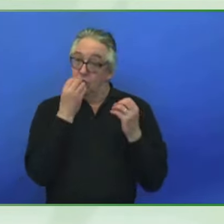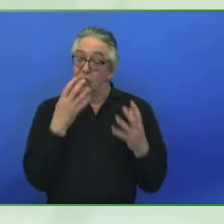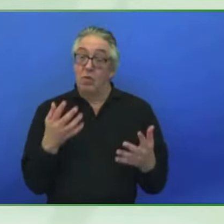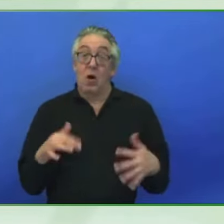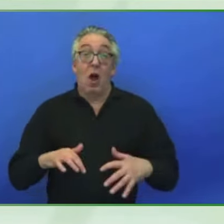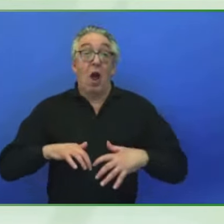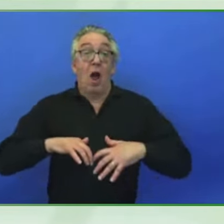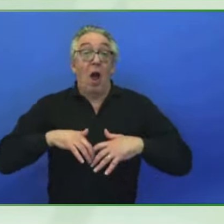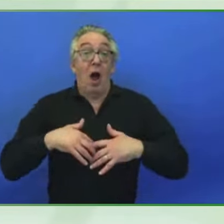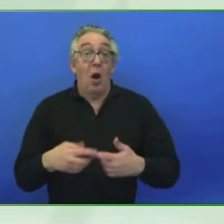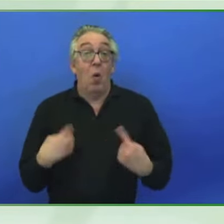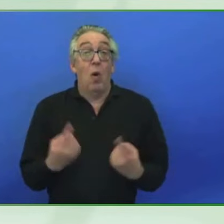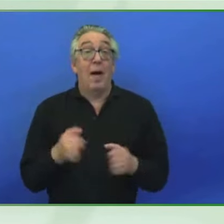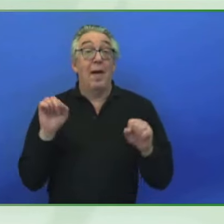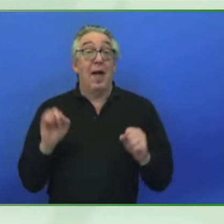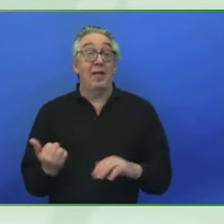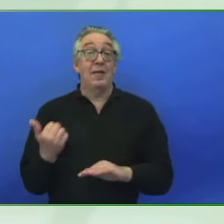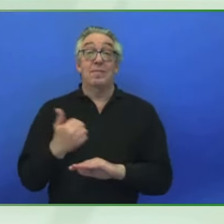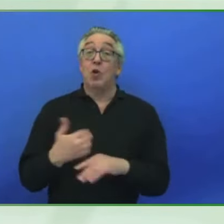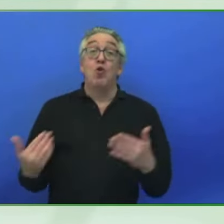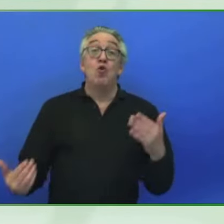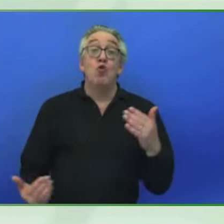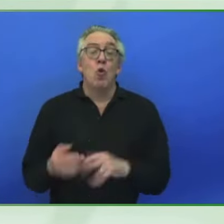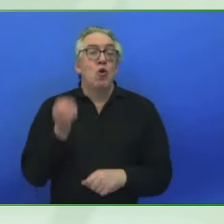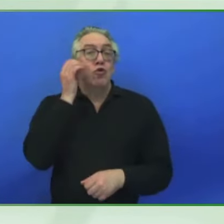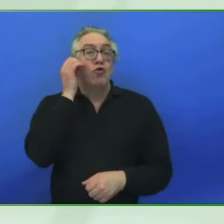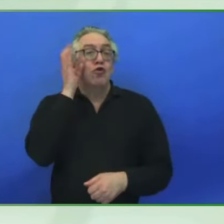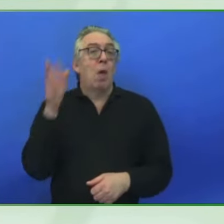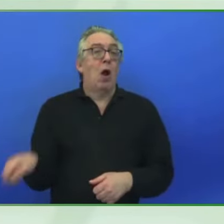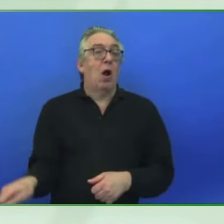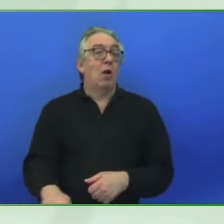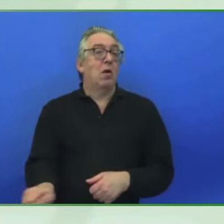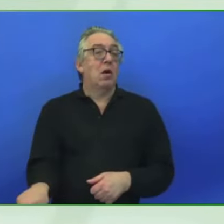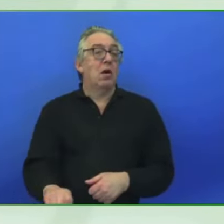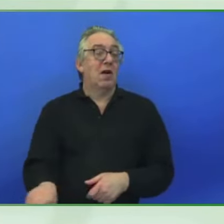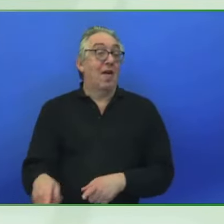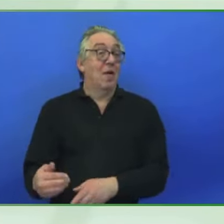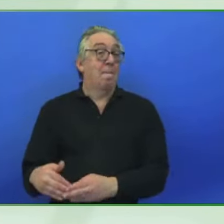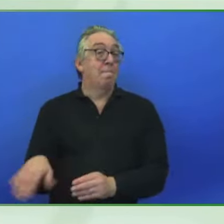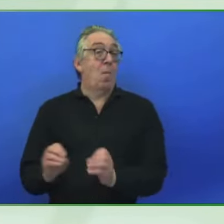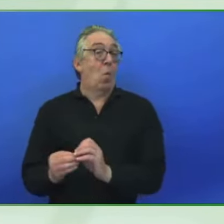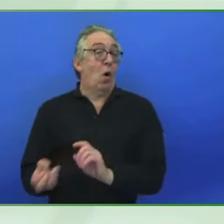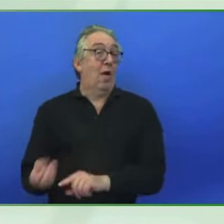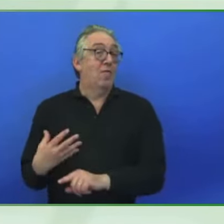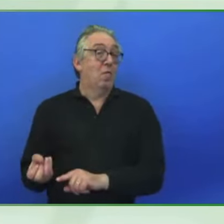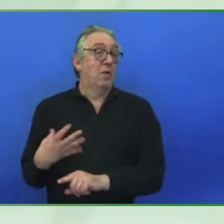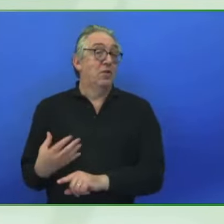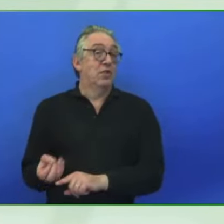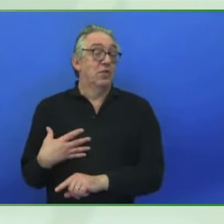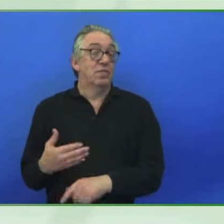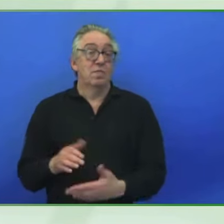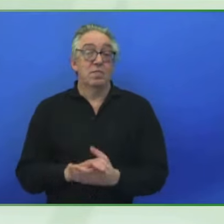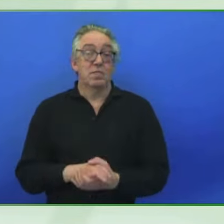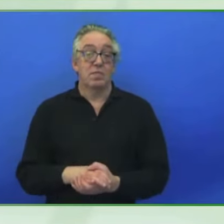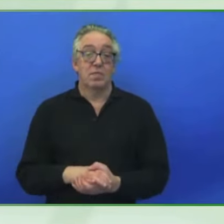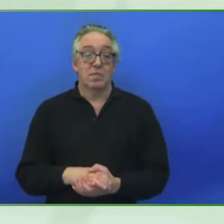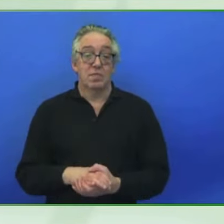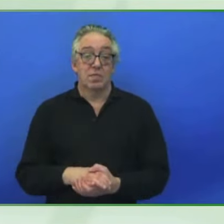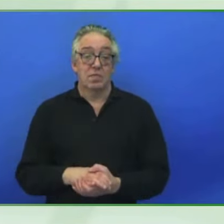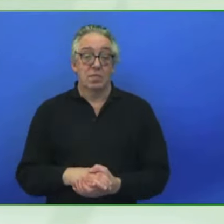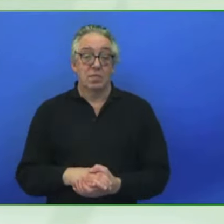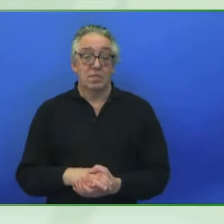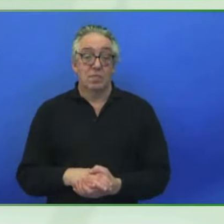canes that add extra information for the user. Of course, at the same time, we were running our Soundscape